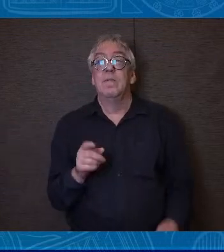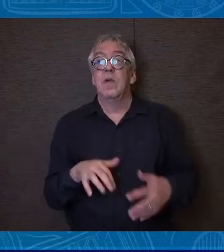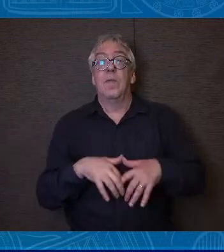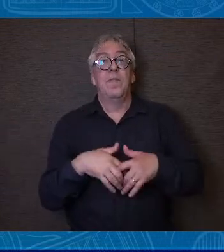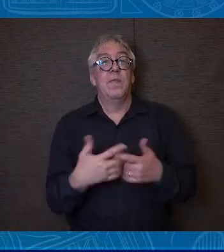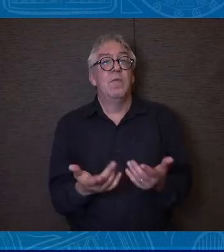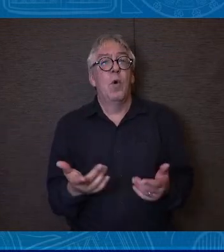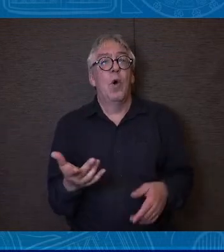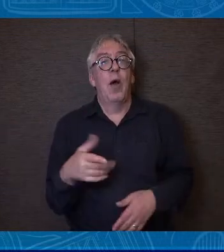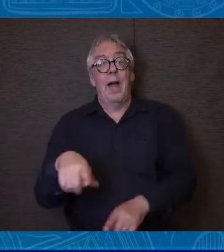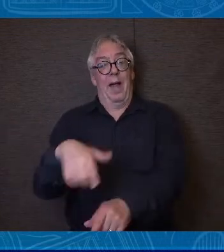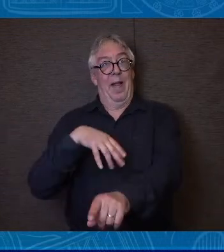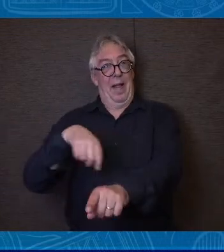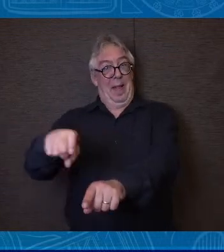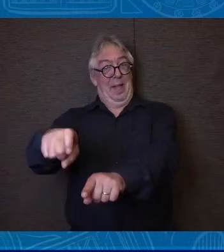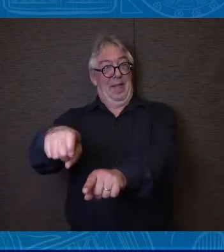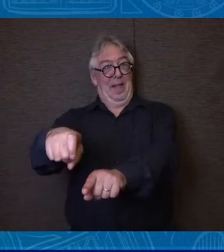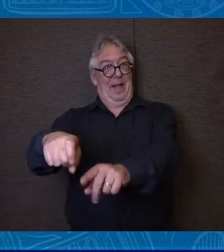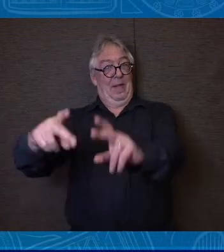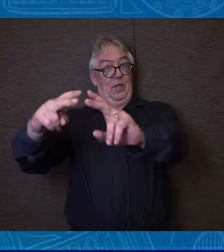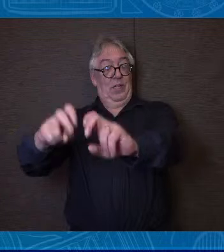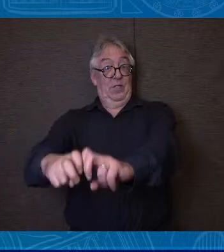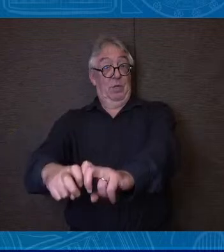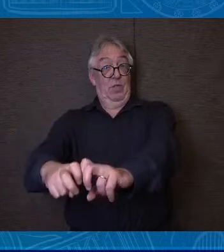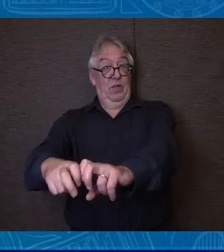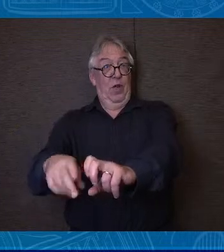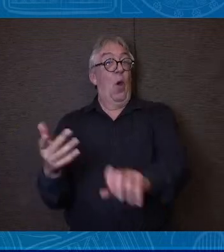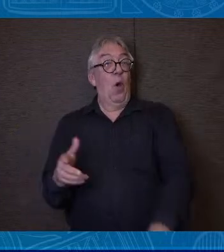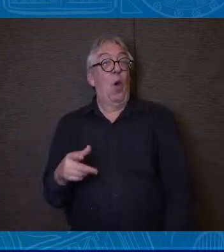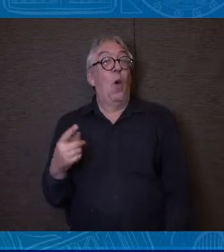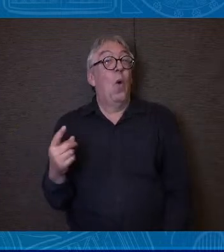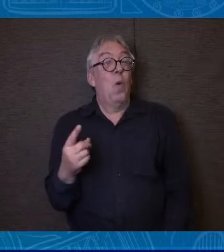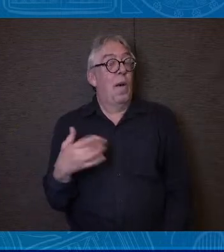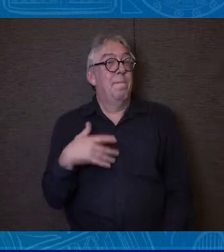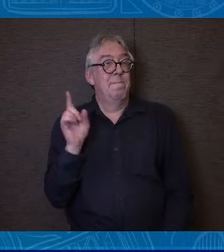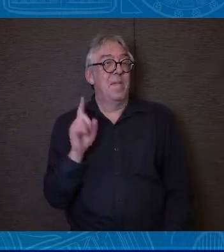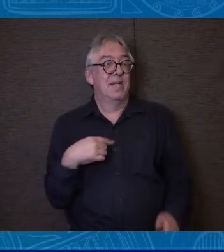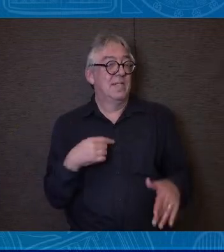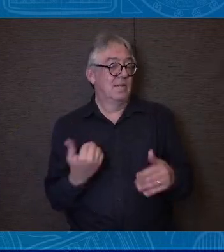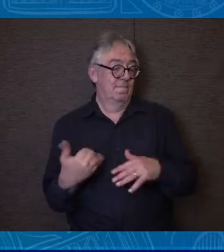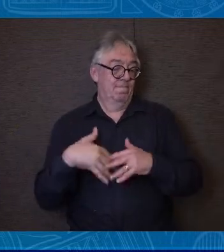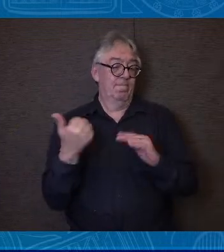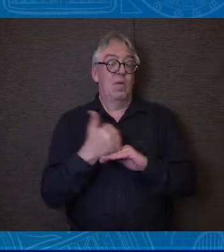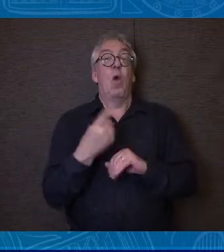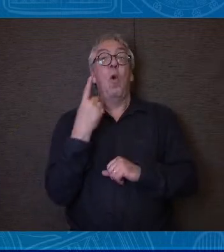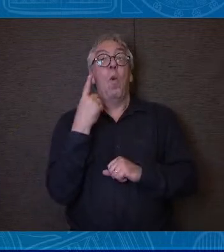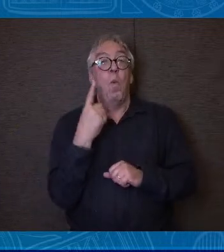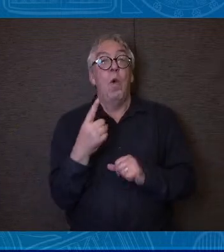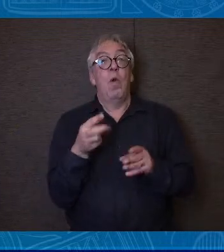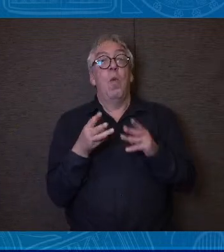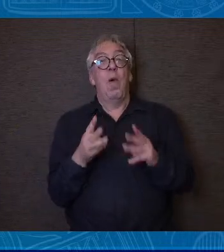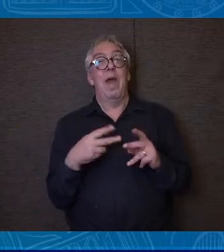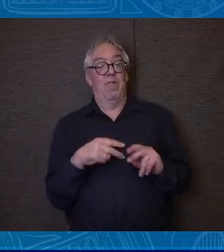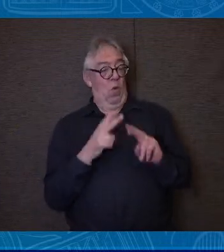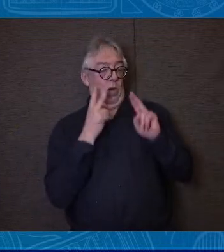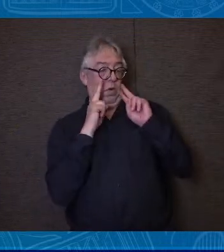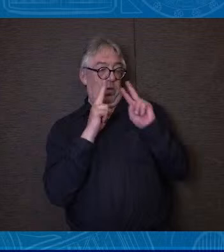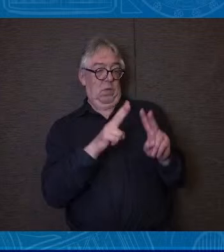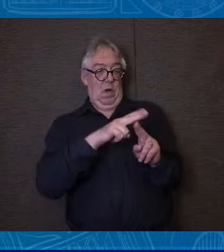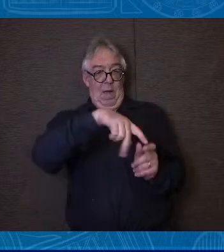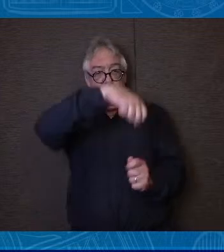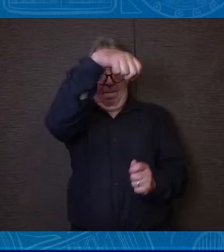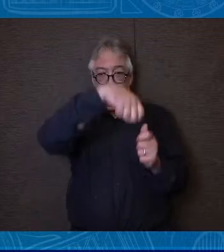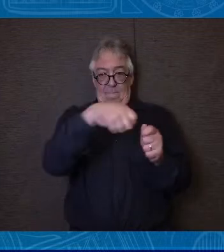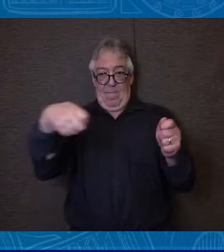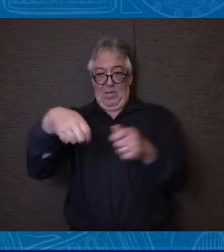needs assessment, because there's a lot of needs, a lot of demand, and we want this we want to make sure that these are all